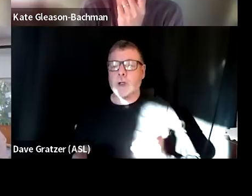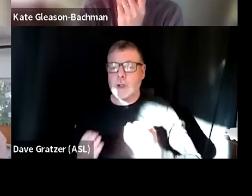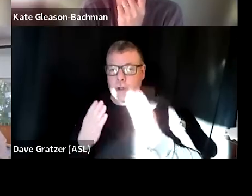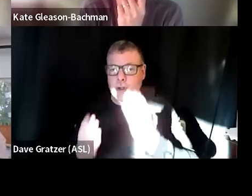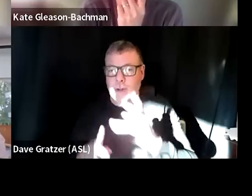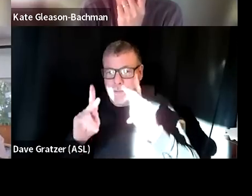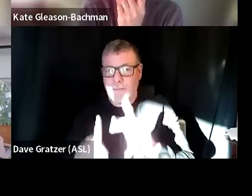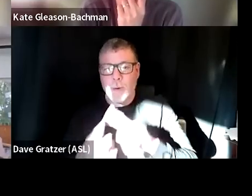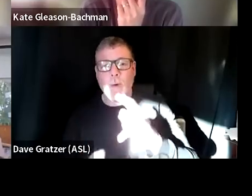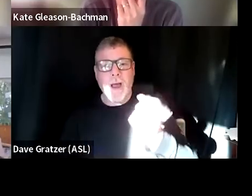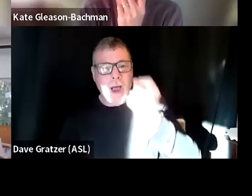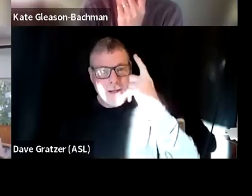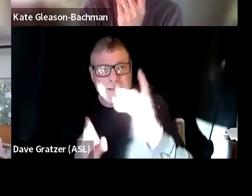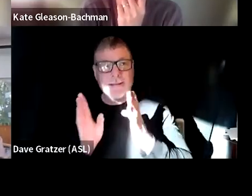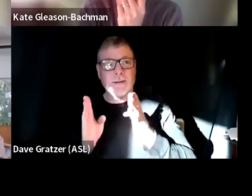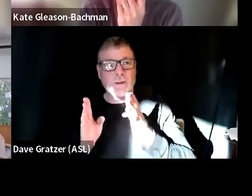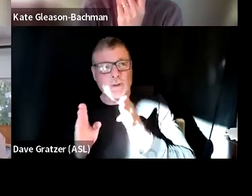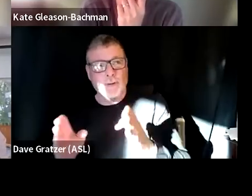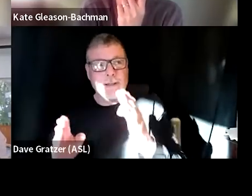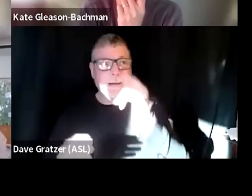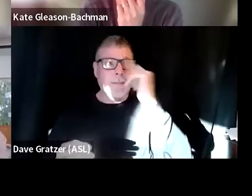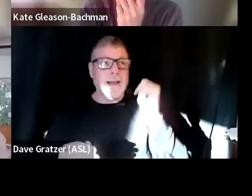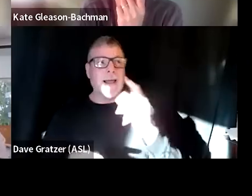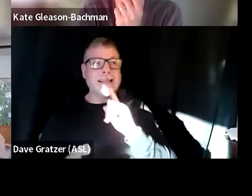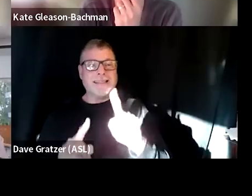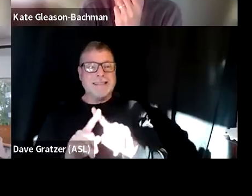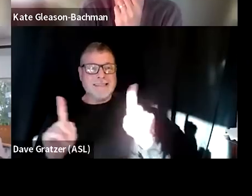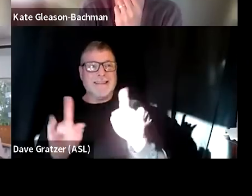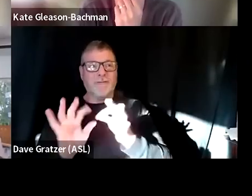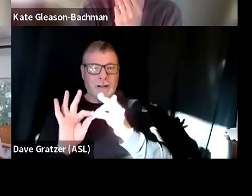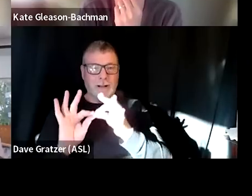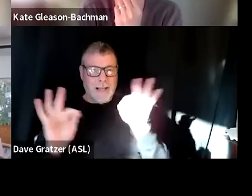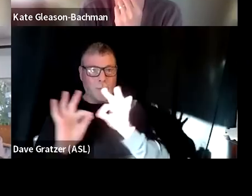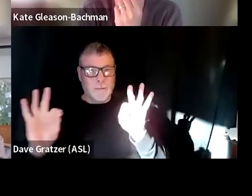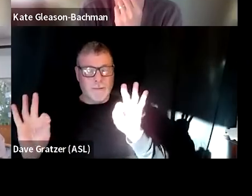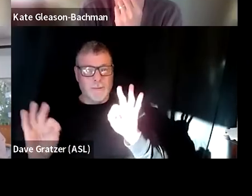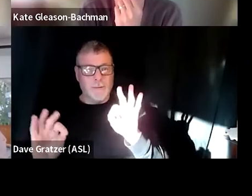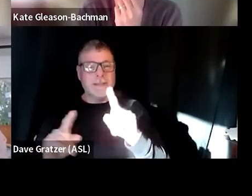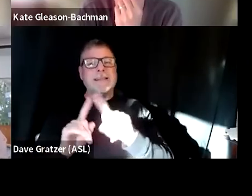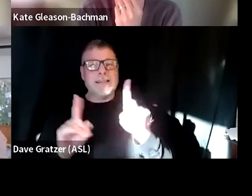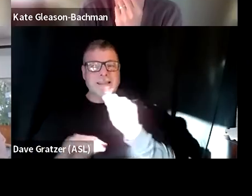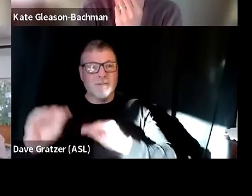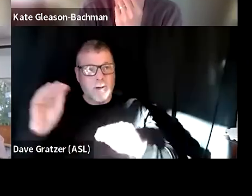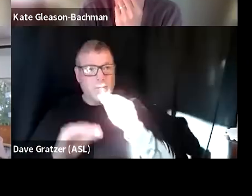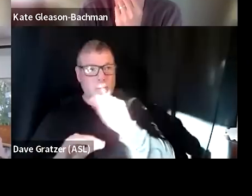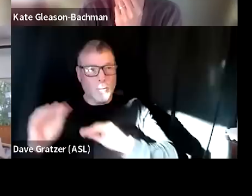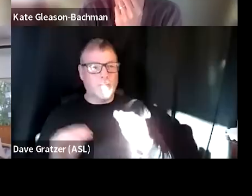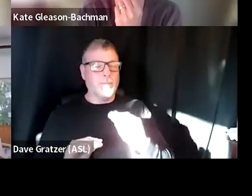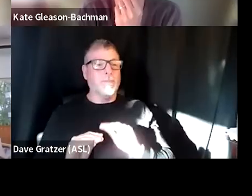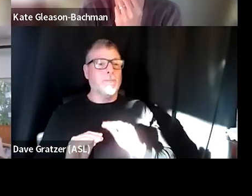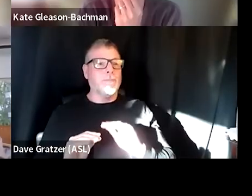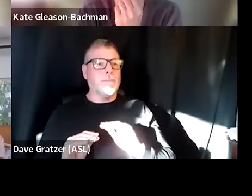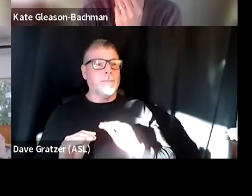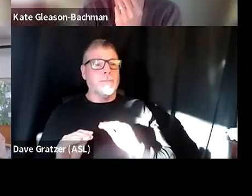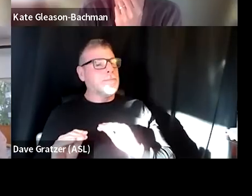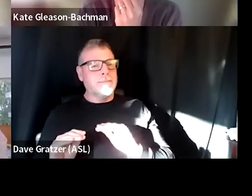who understands the streets also, because the streets are a whole different language itself. It's a whole different movement. It's a whole different source. So,